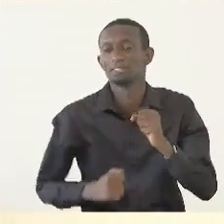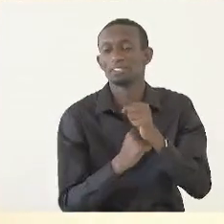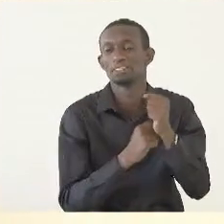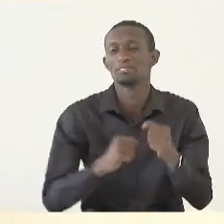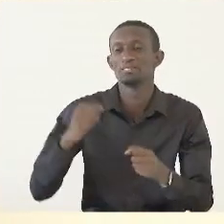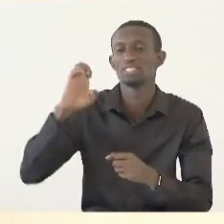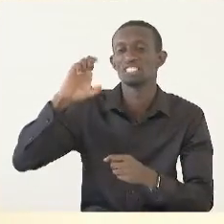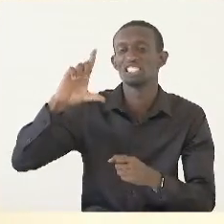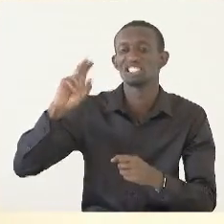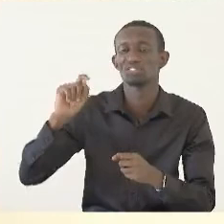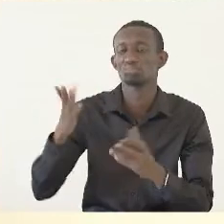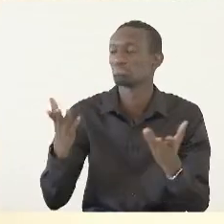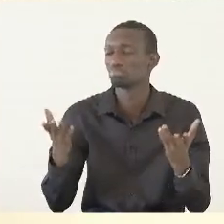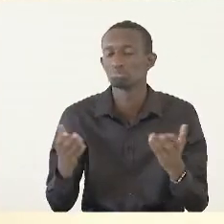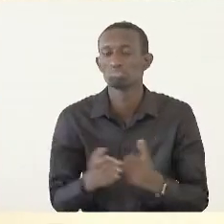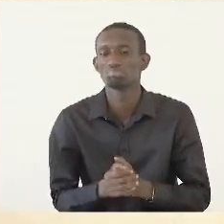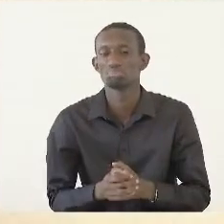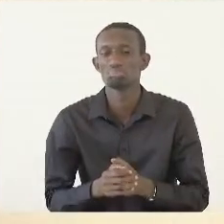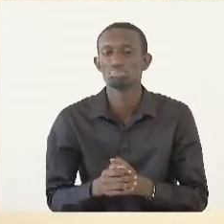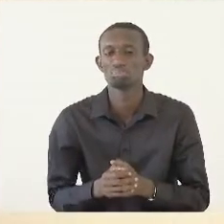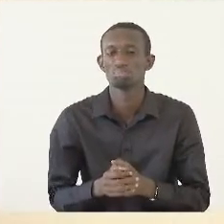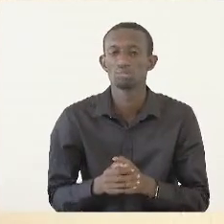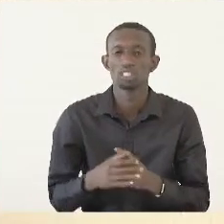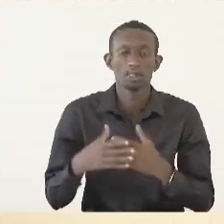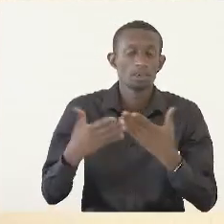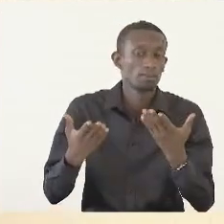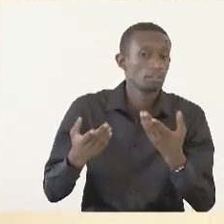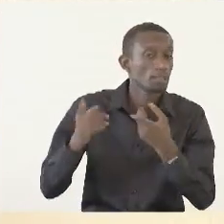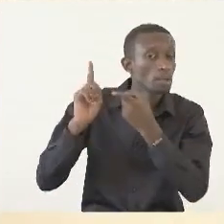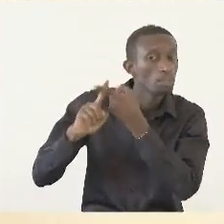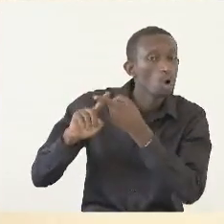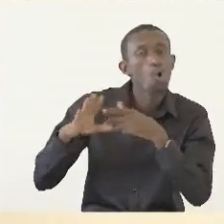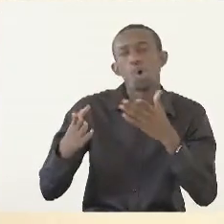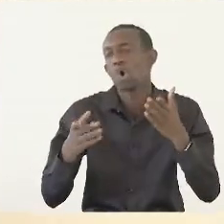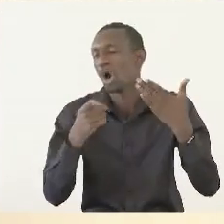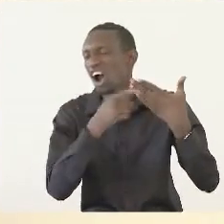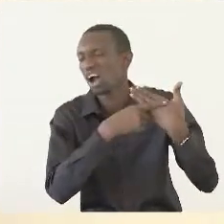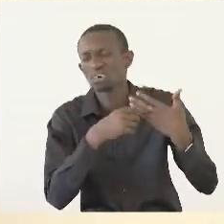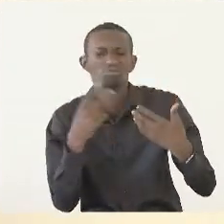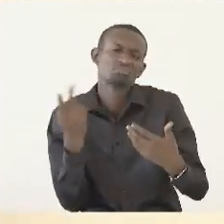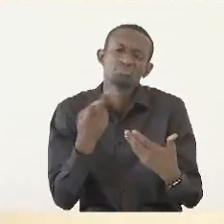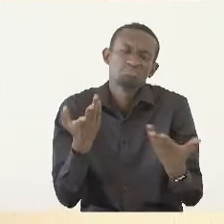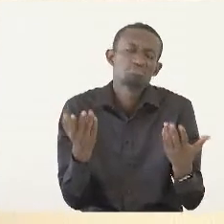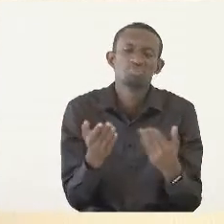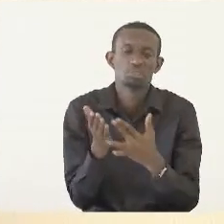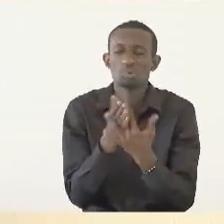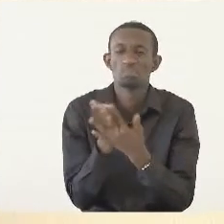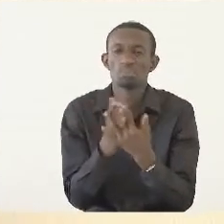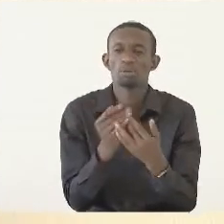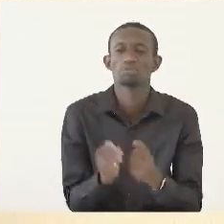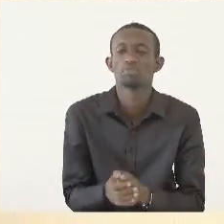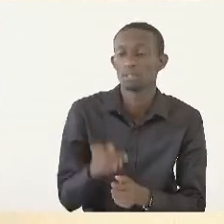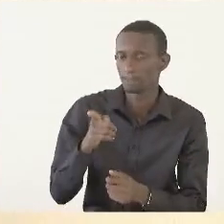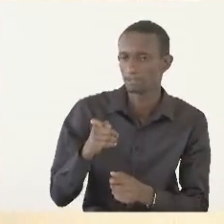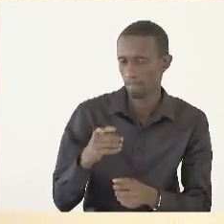it is neither has the positive or negative inductive effect. So in that sense, this is more